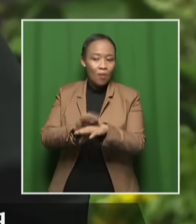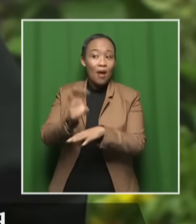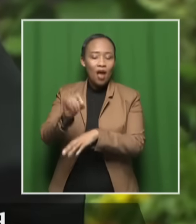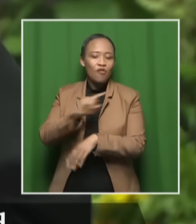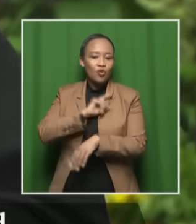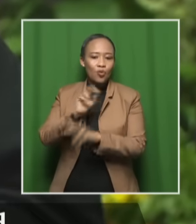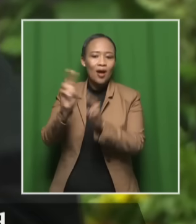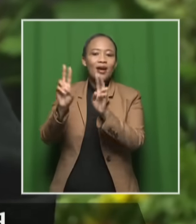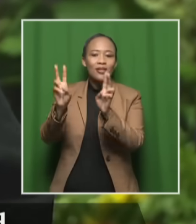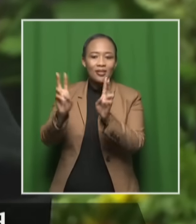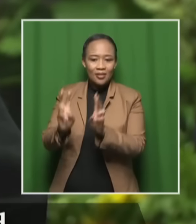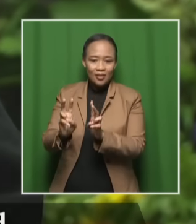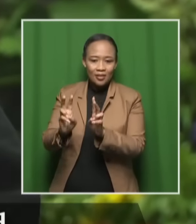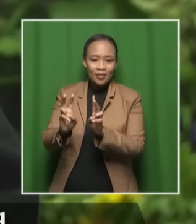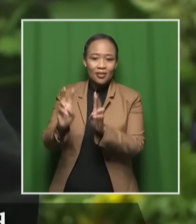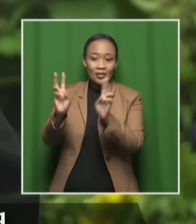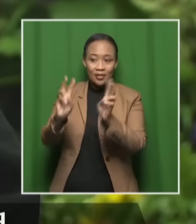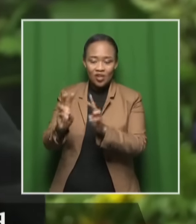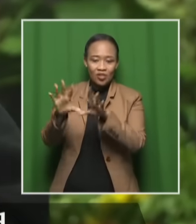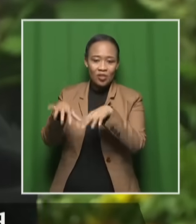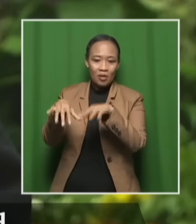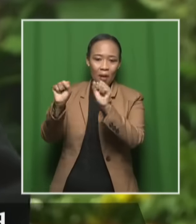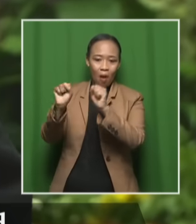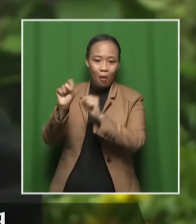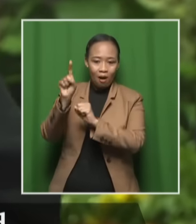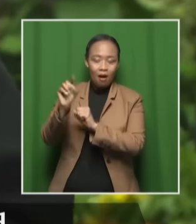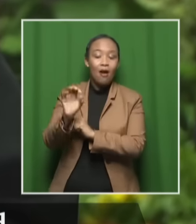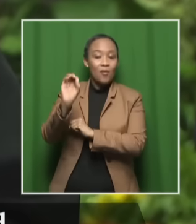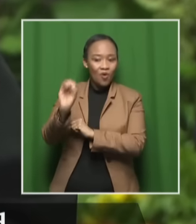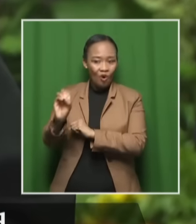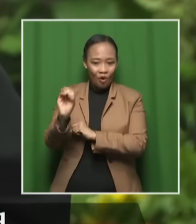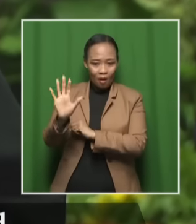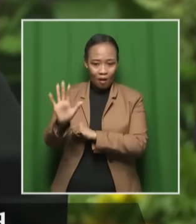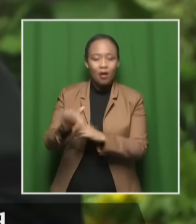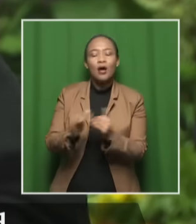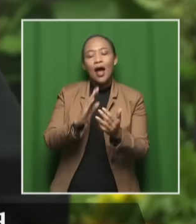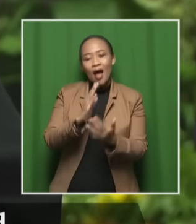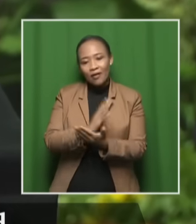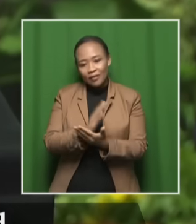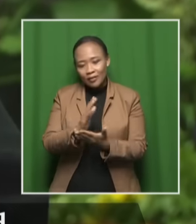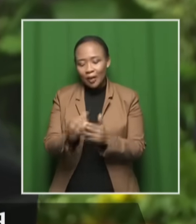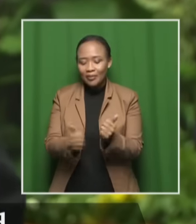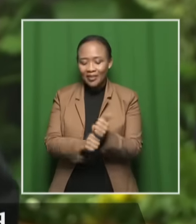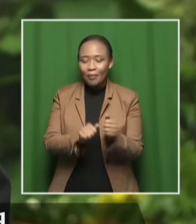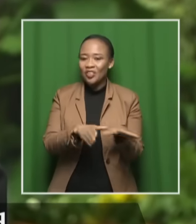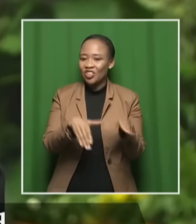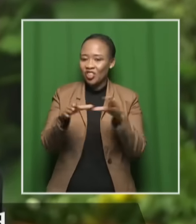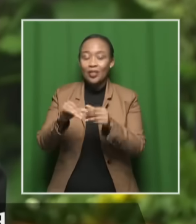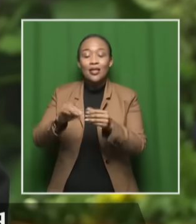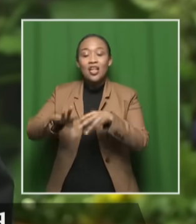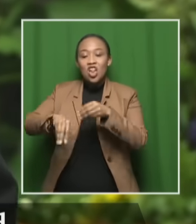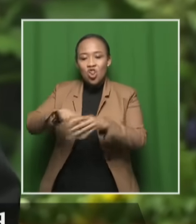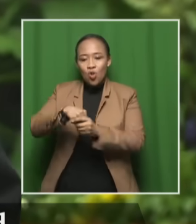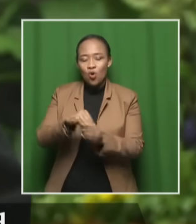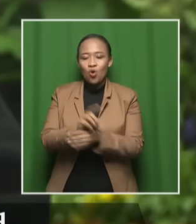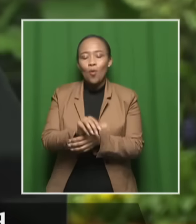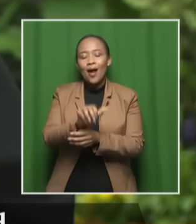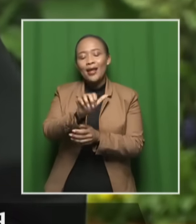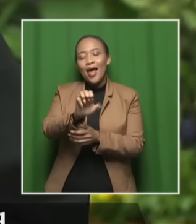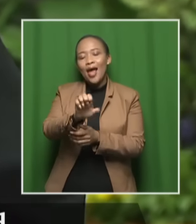a major outage on the Orlando switch, which affected some of the substations, which included Eldorado Park. And one of